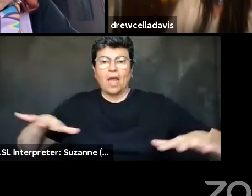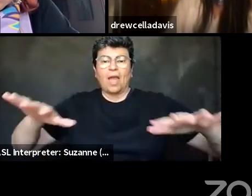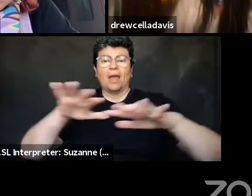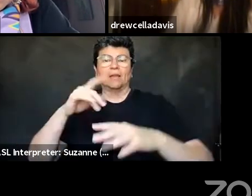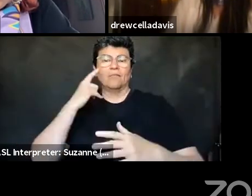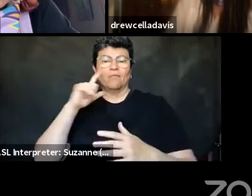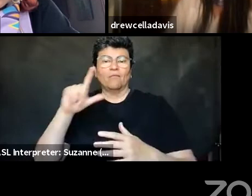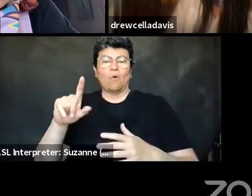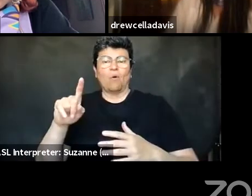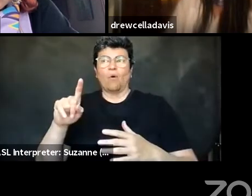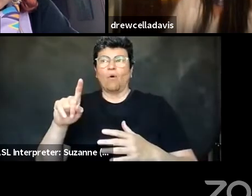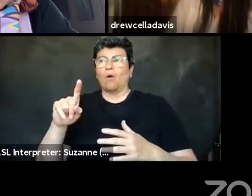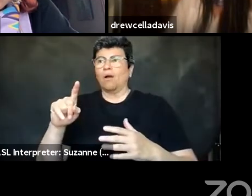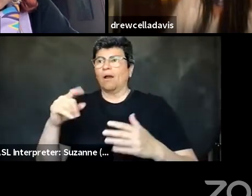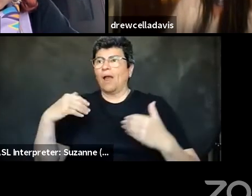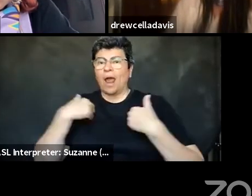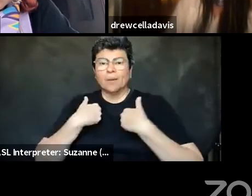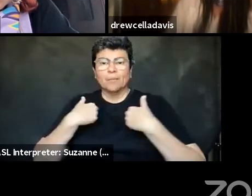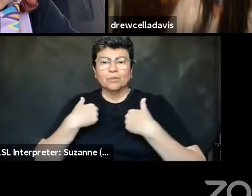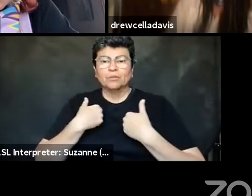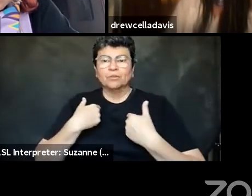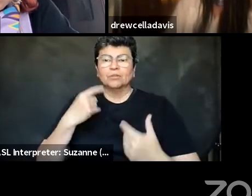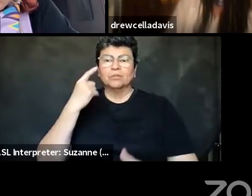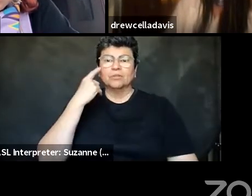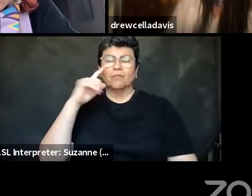animals. And